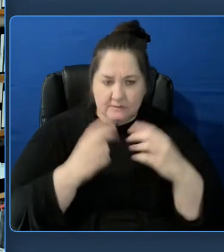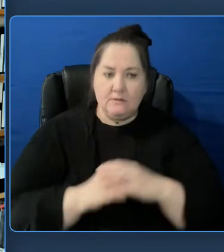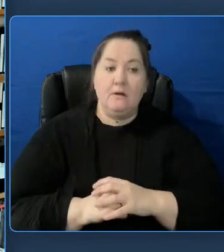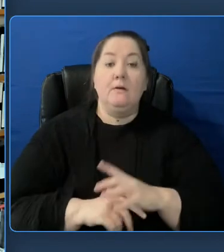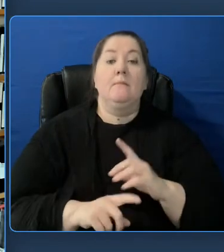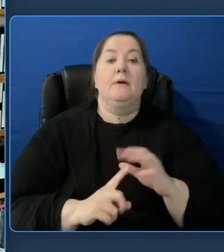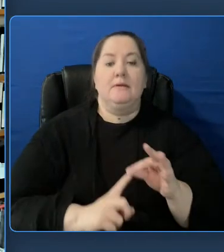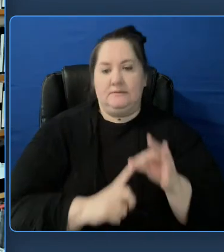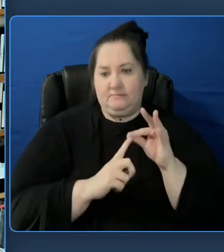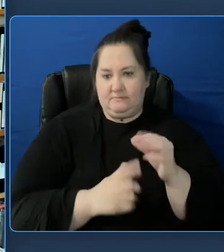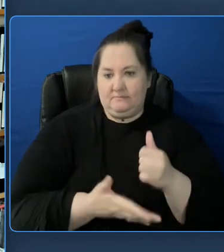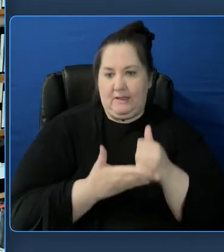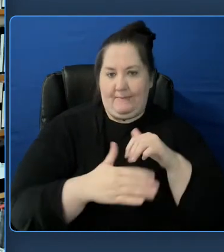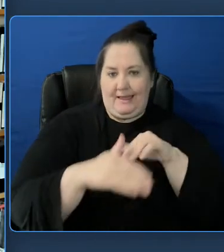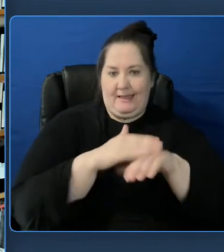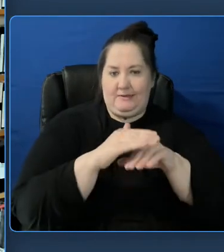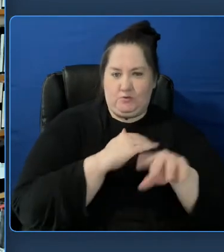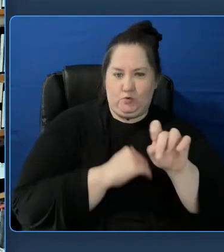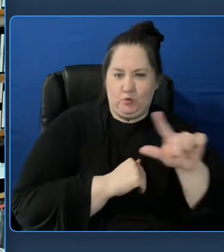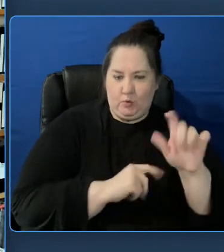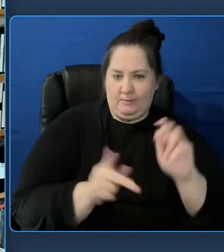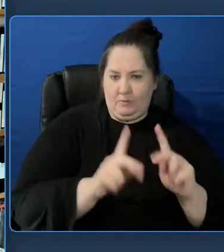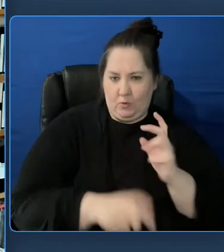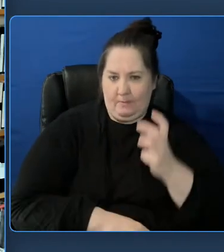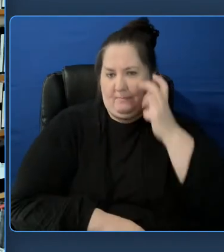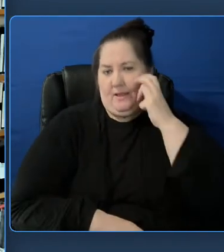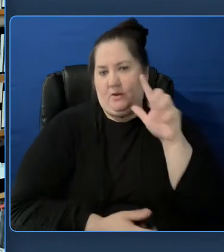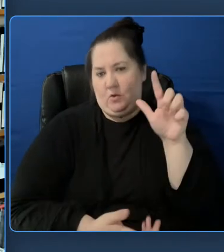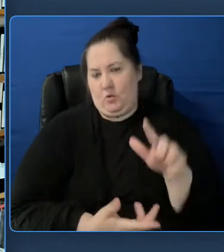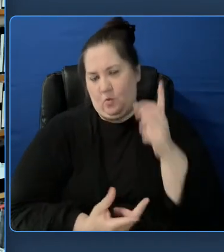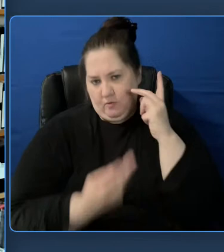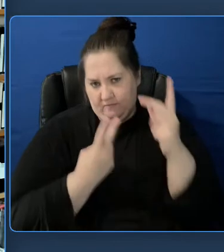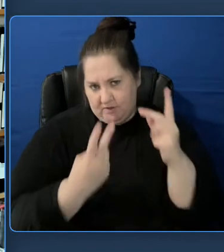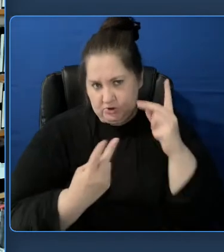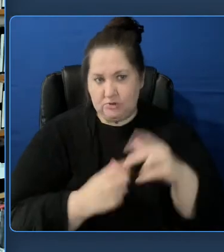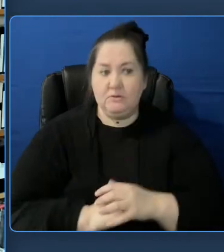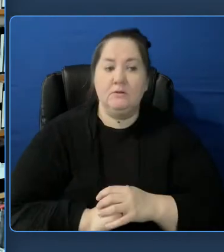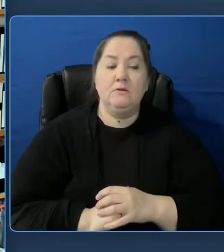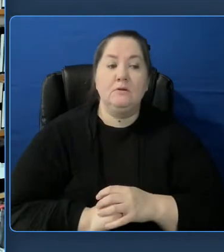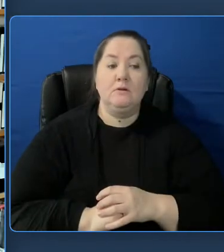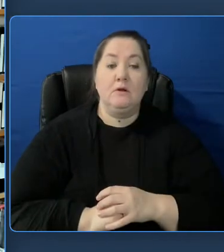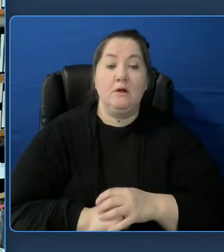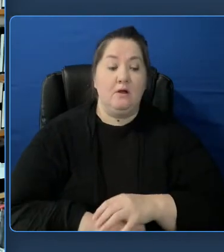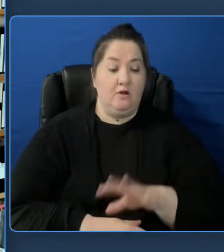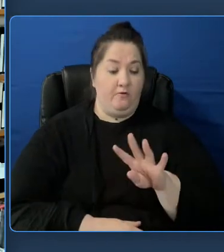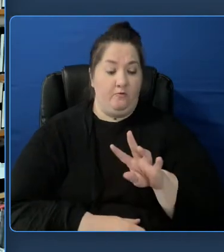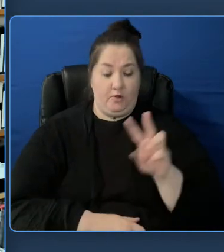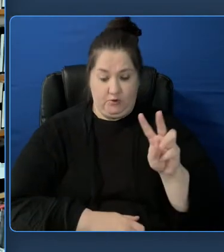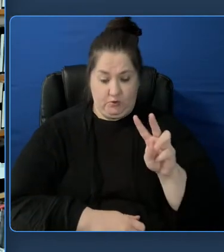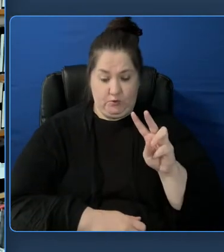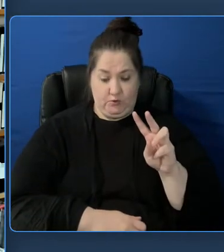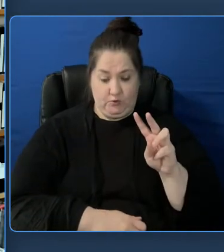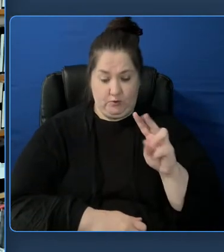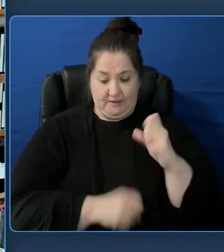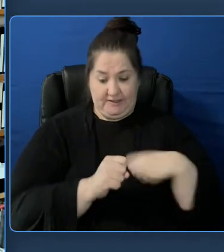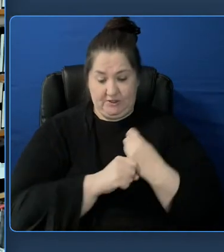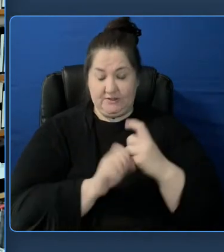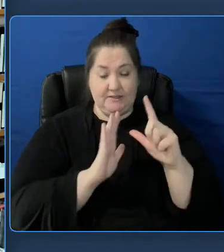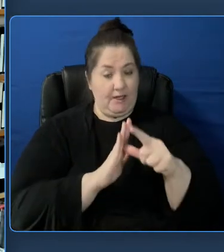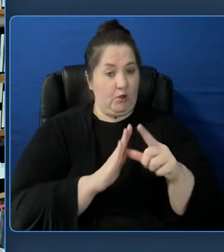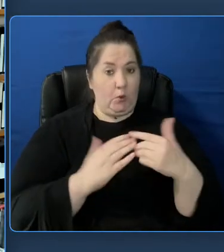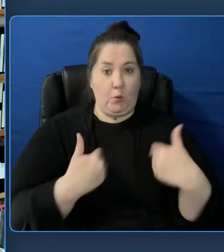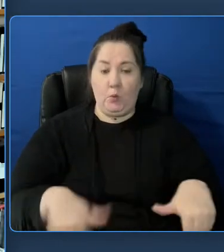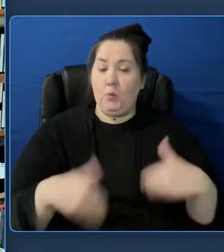especially helpful as an access tool for people who are blind or have low vision. And now, 42 years later, my